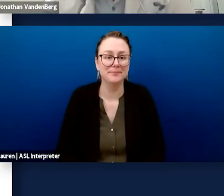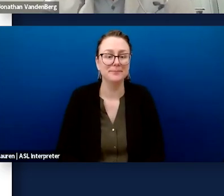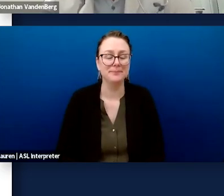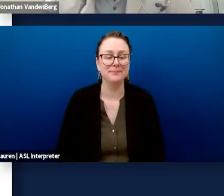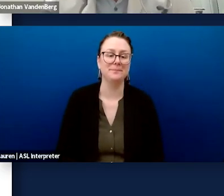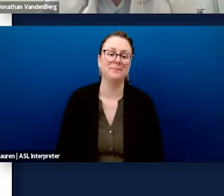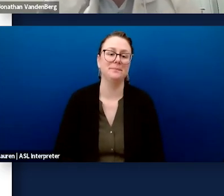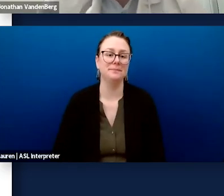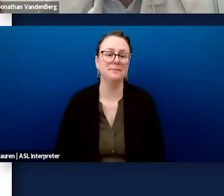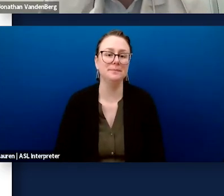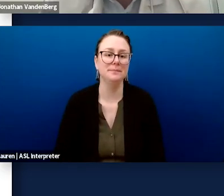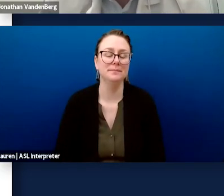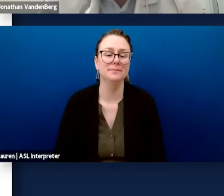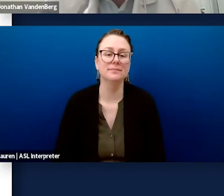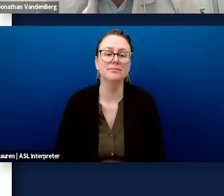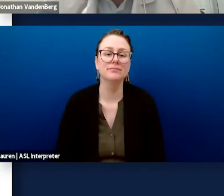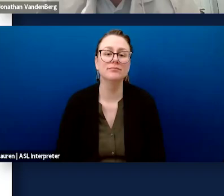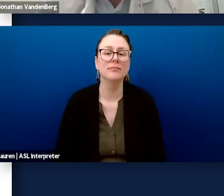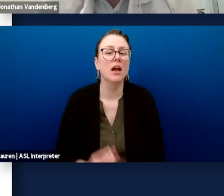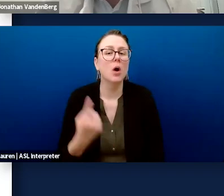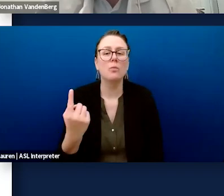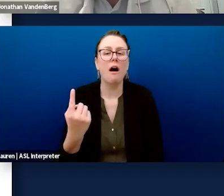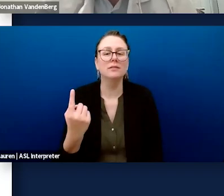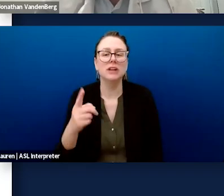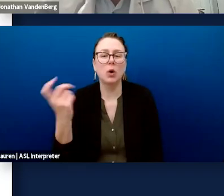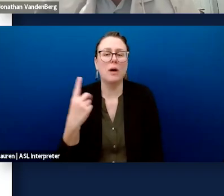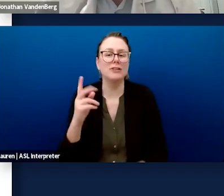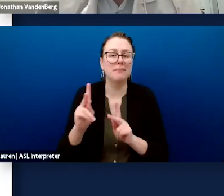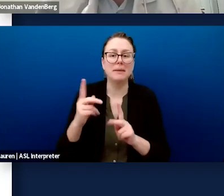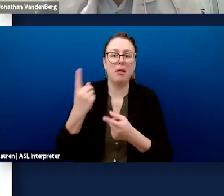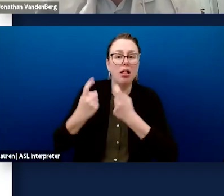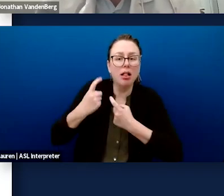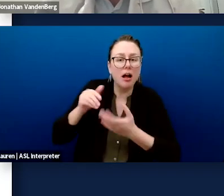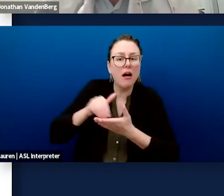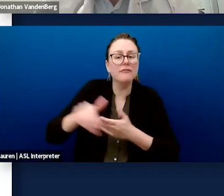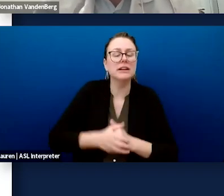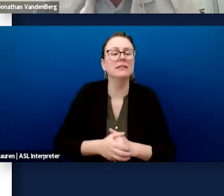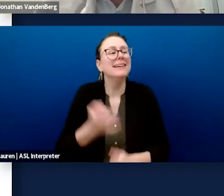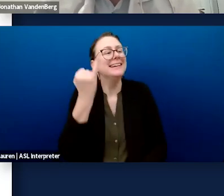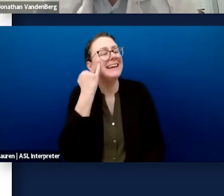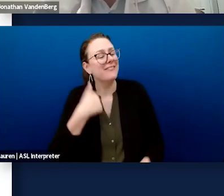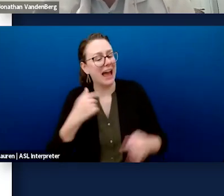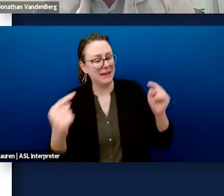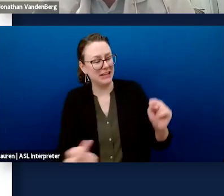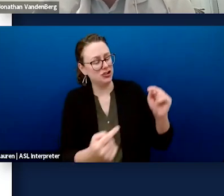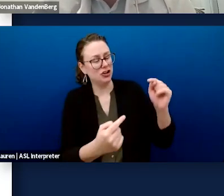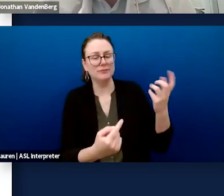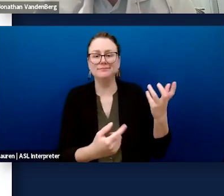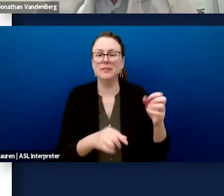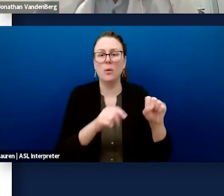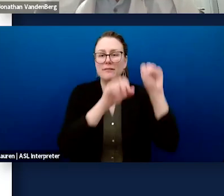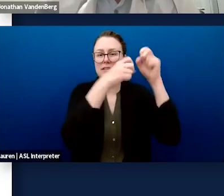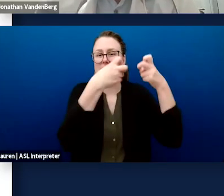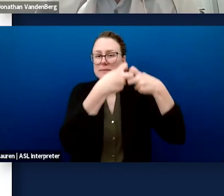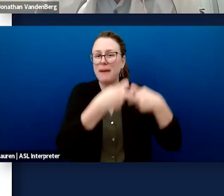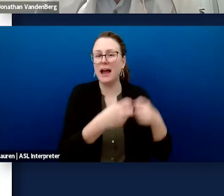So first, one question I get asked all the time is, well, if I'm injured at this level, what does that mean for my